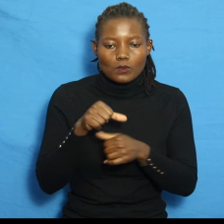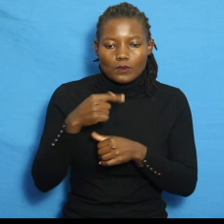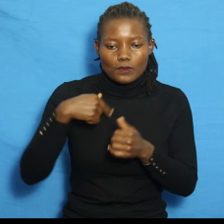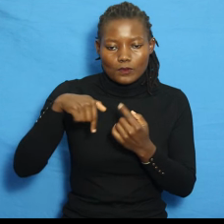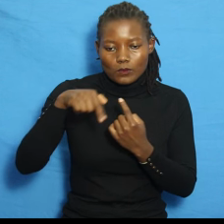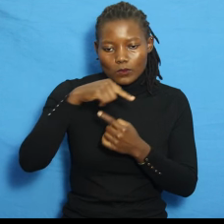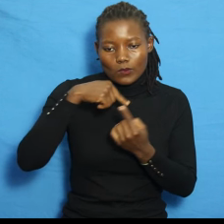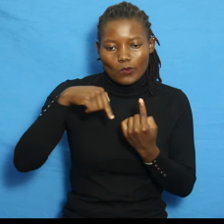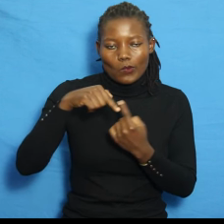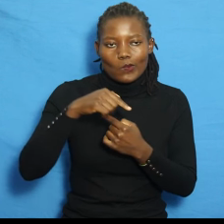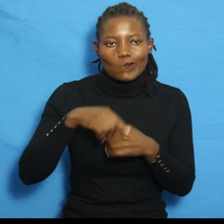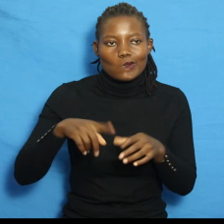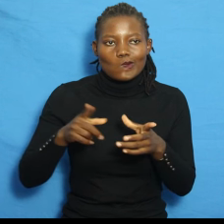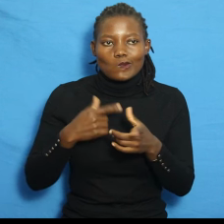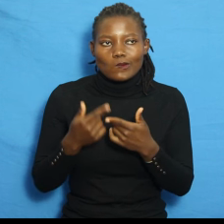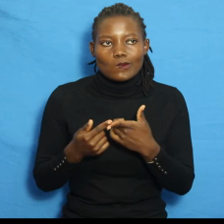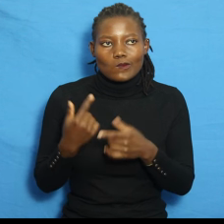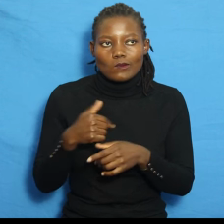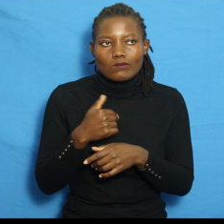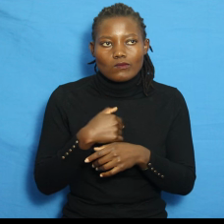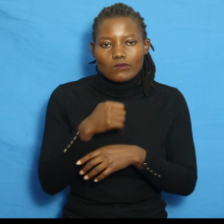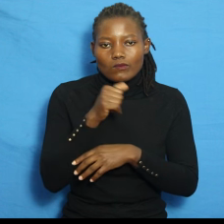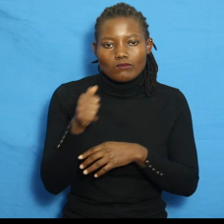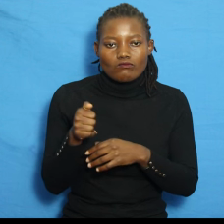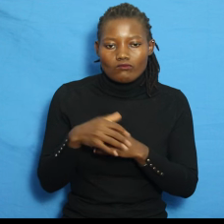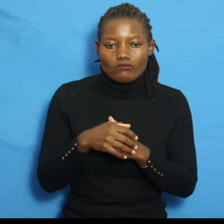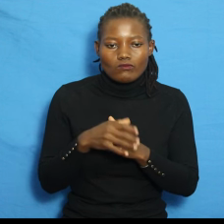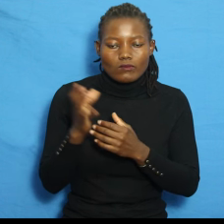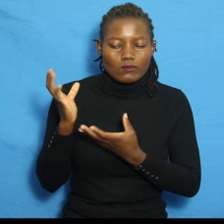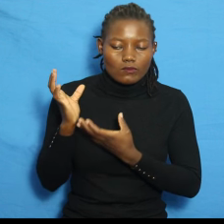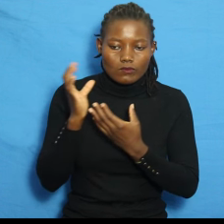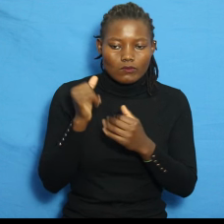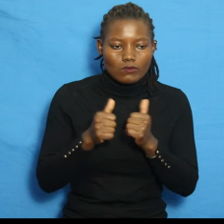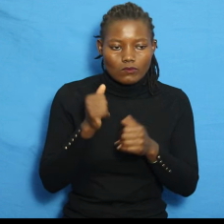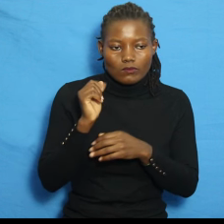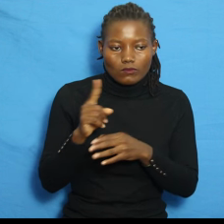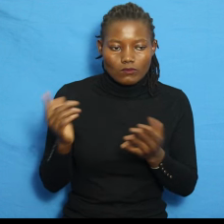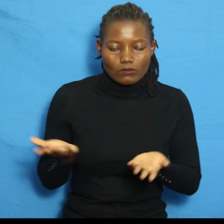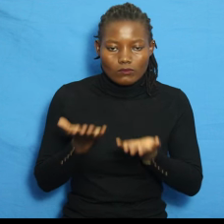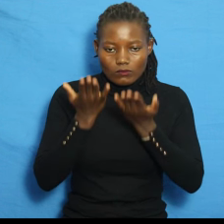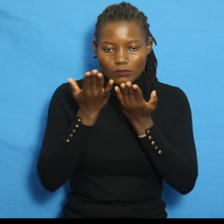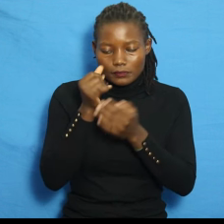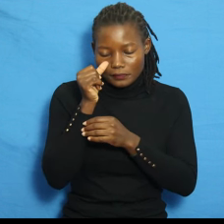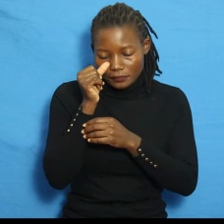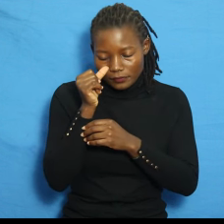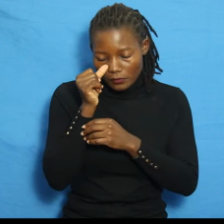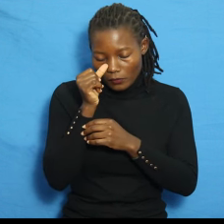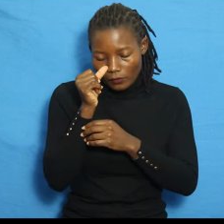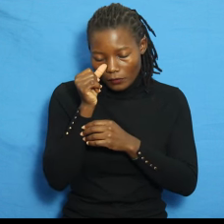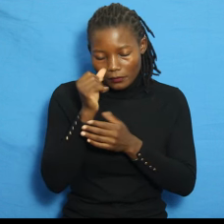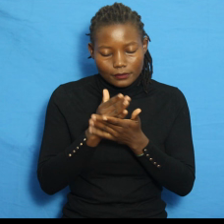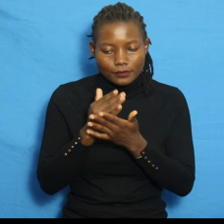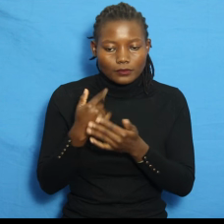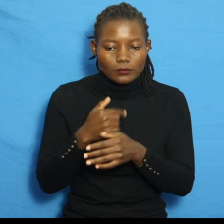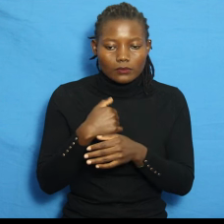bar that turns around an axis of rotation, which is a fulcrum, and then there is a load that is supposed